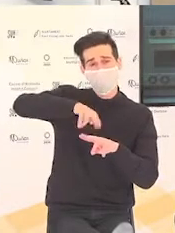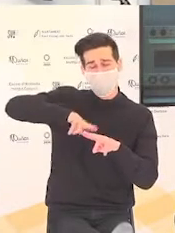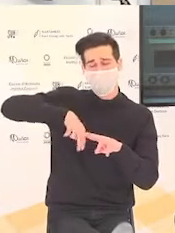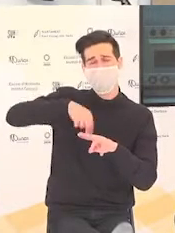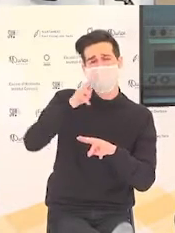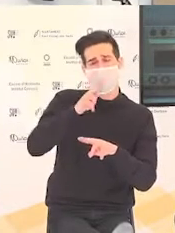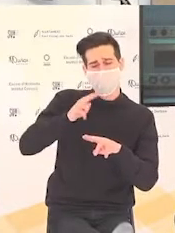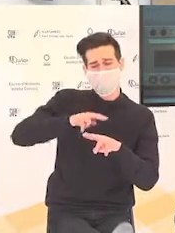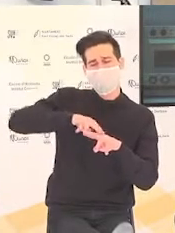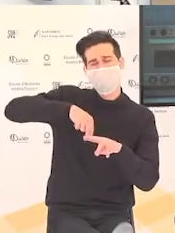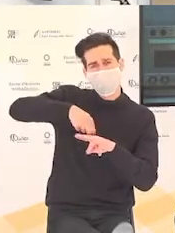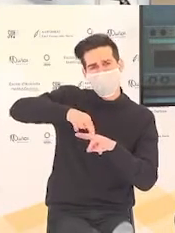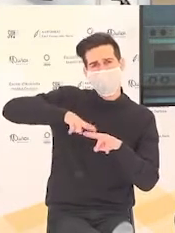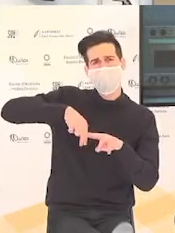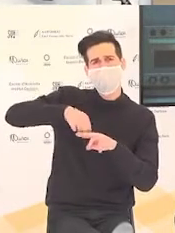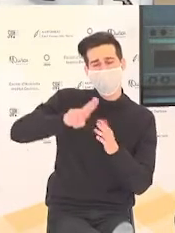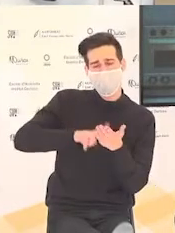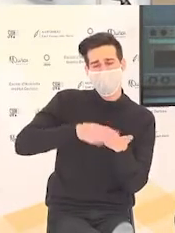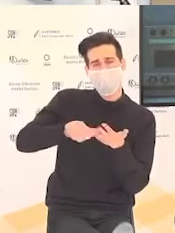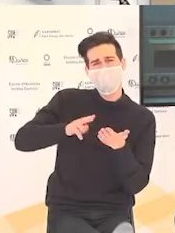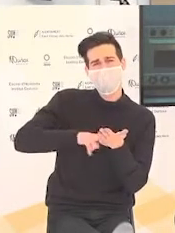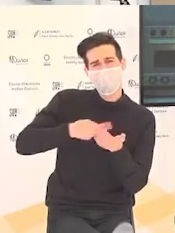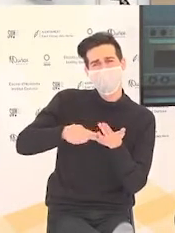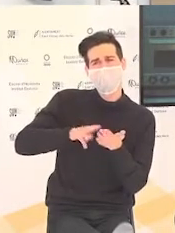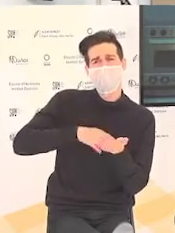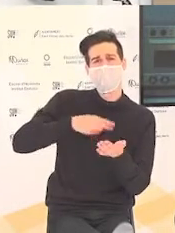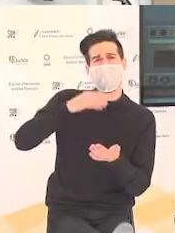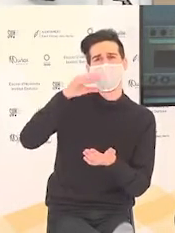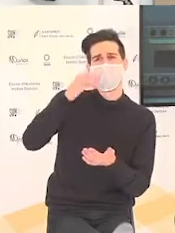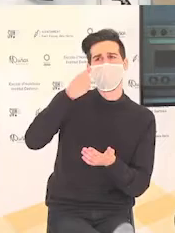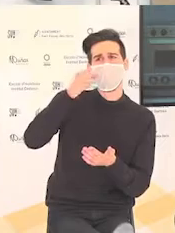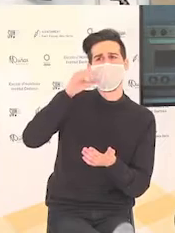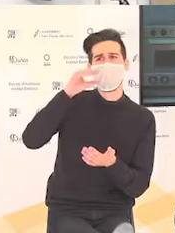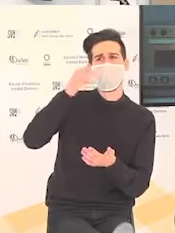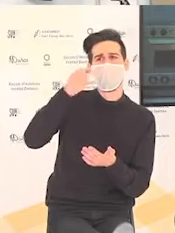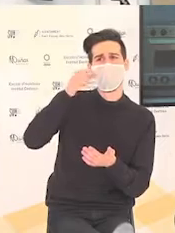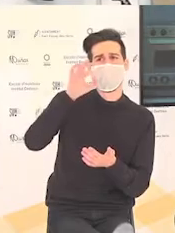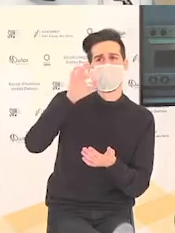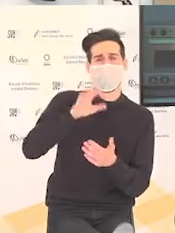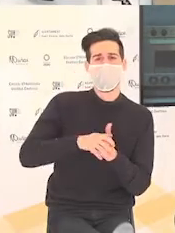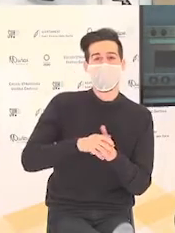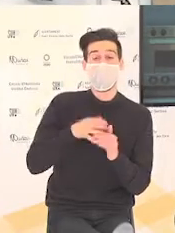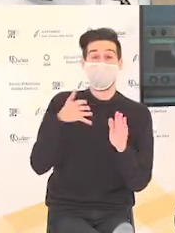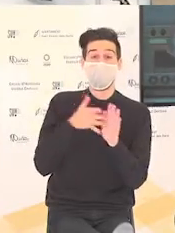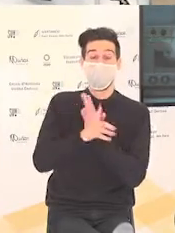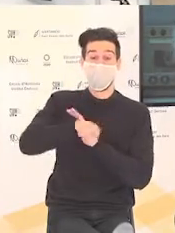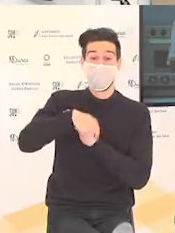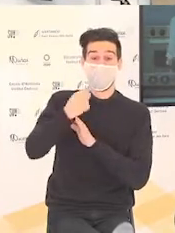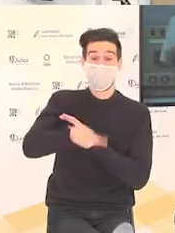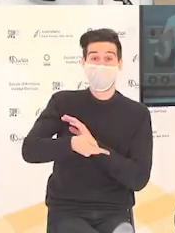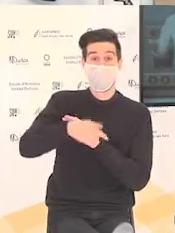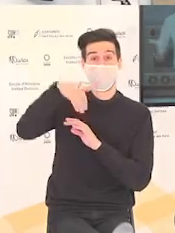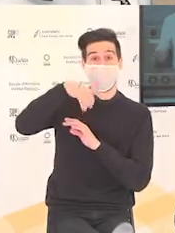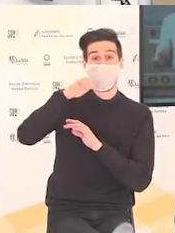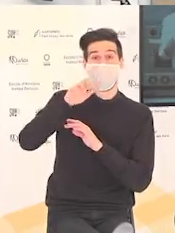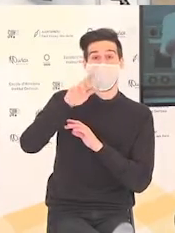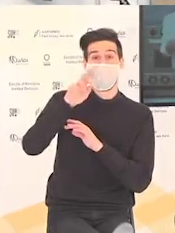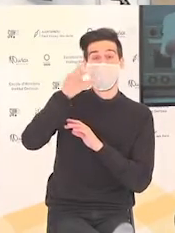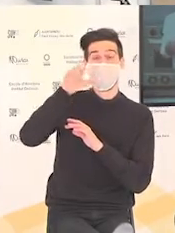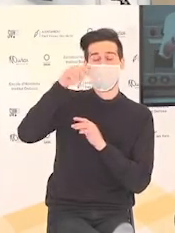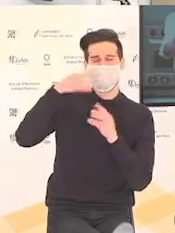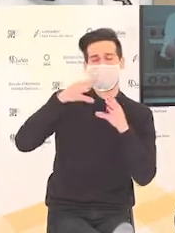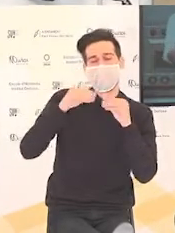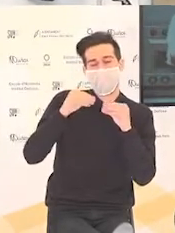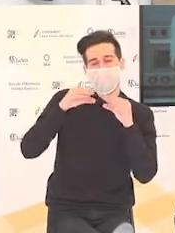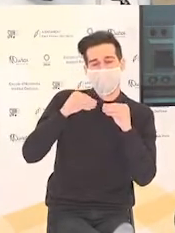para asegurarme de que lo que le voy a añadir después no me va a reblandecer el merengue. So like I explained before, in the pastry shop, this is ready